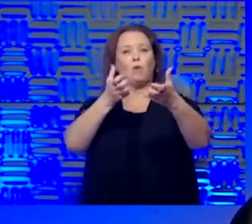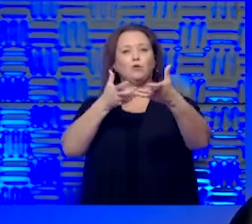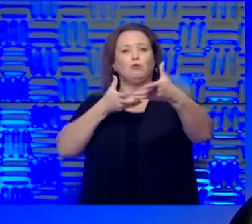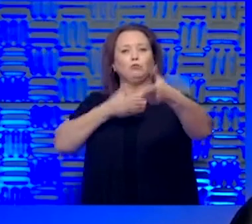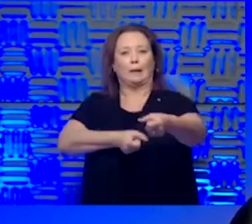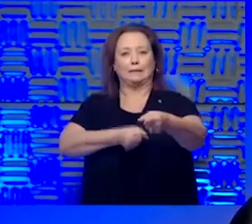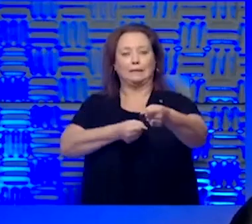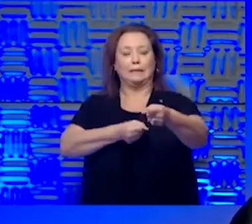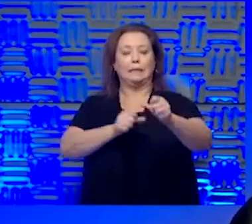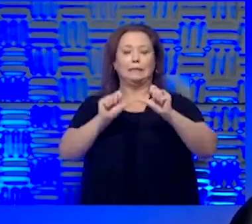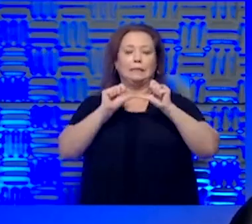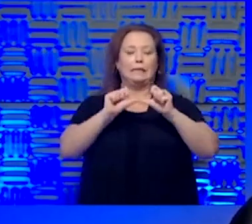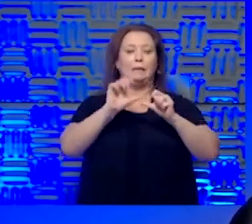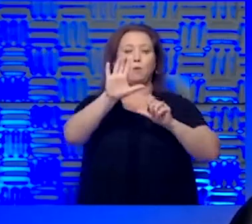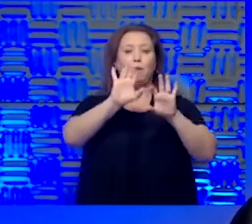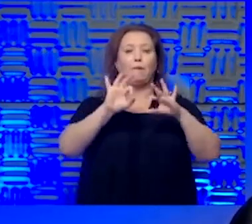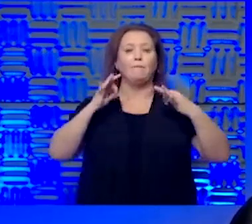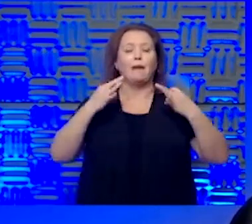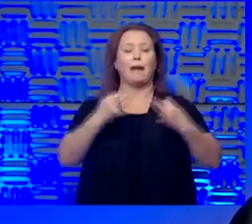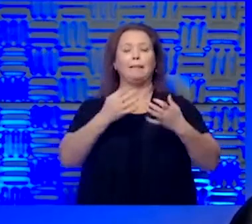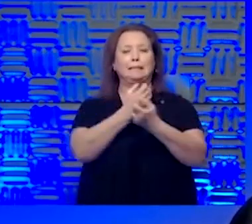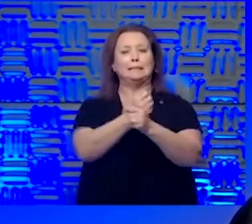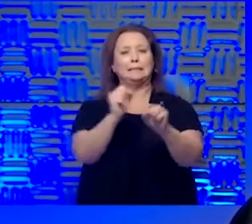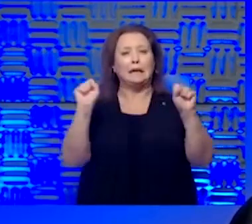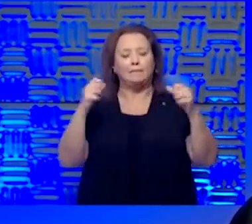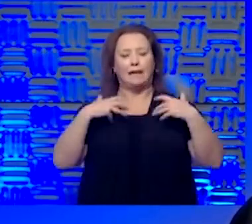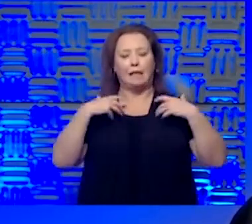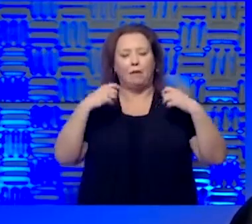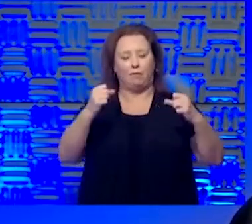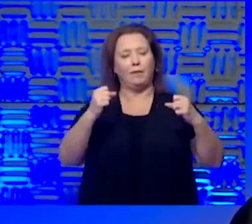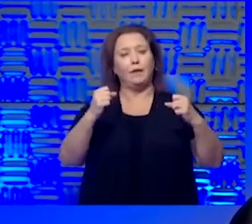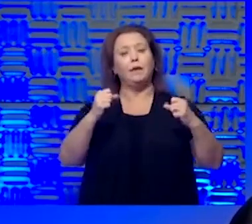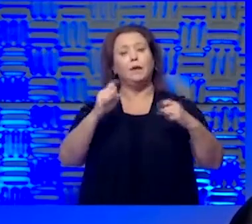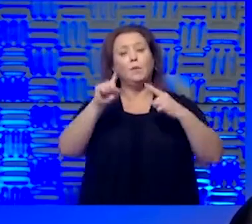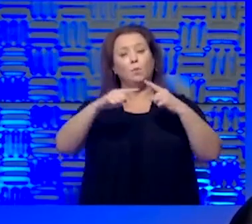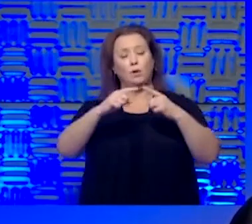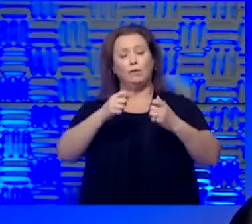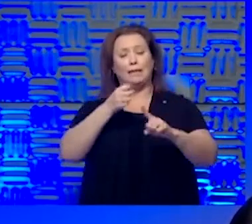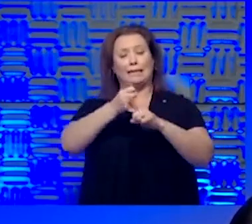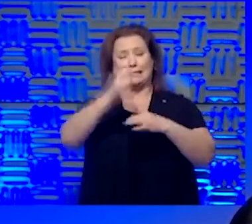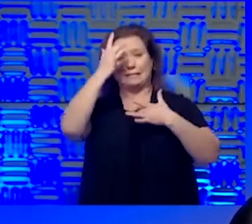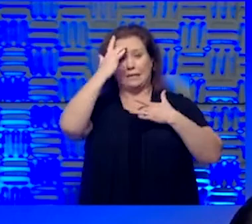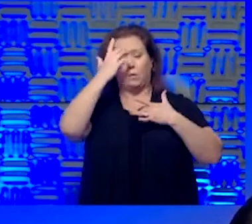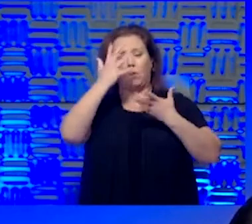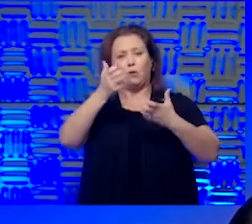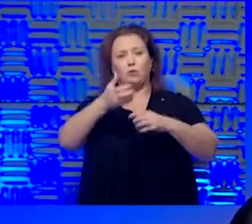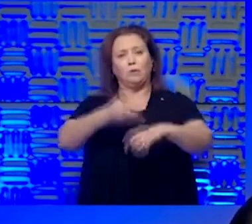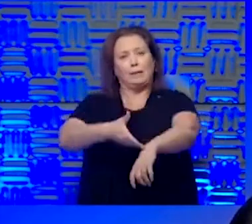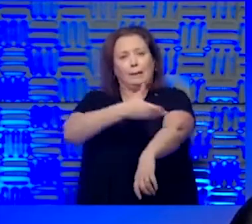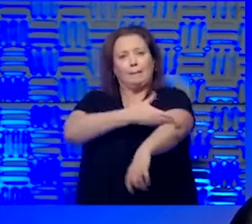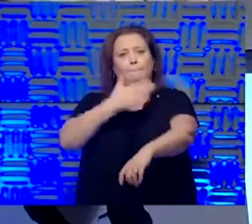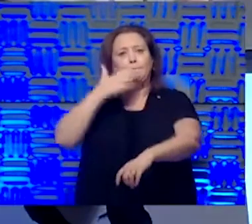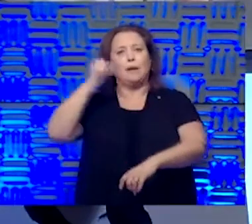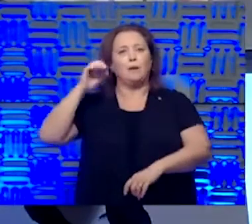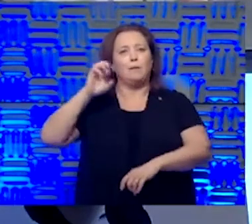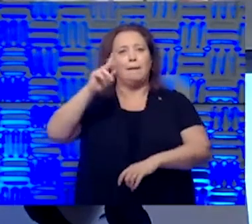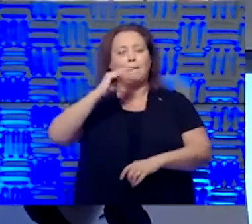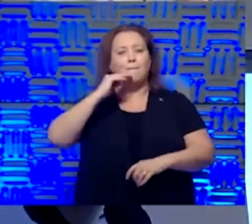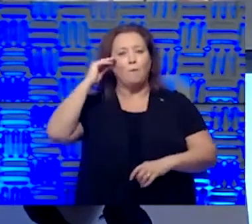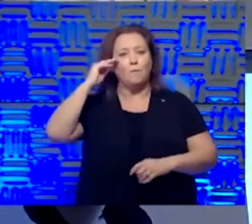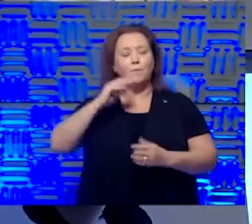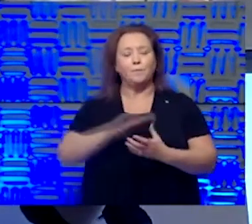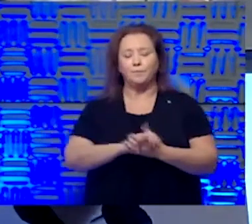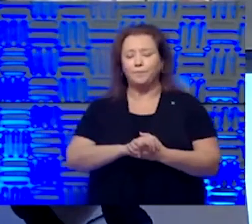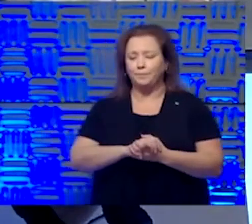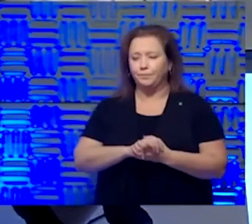keep you and your loved ones safe and healthy, and when you are ill, get you better and get you back home.